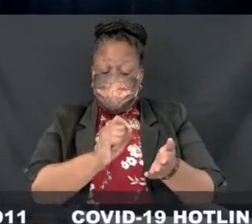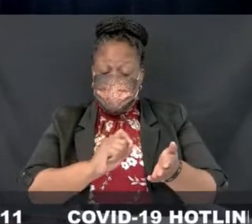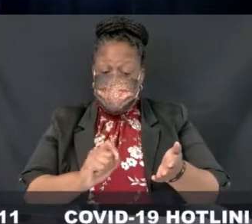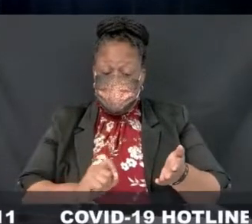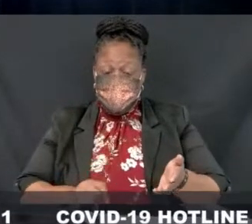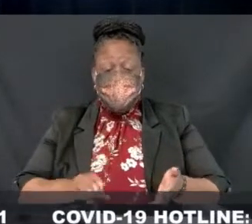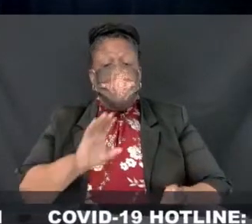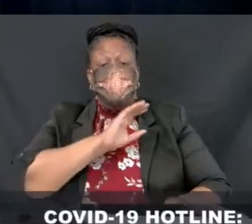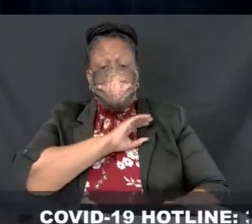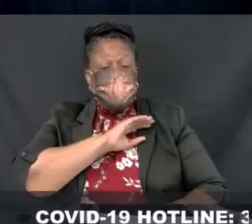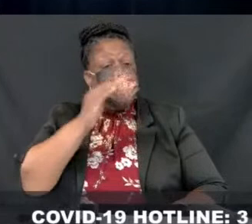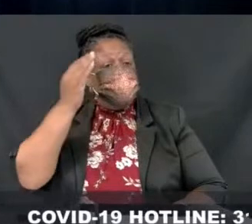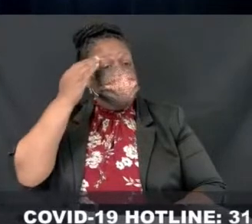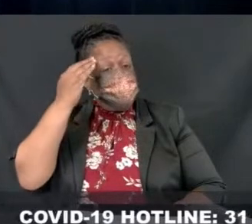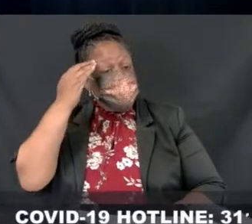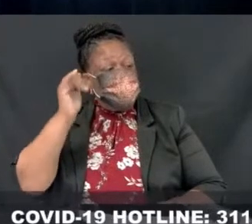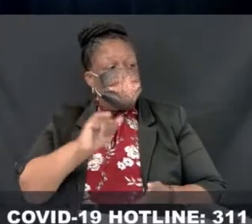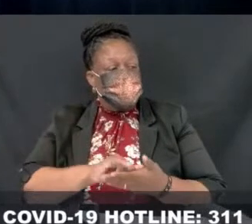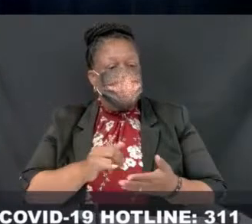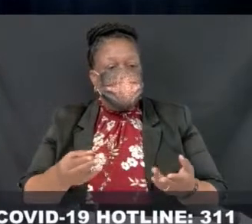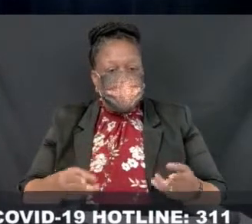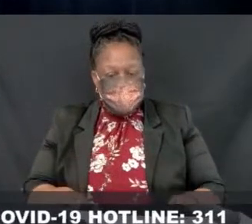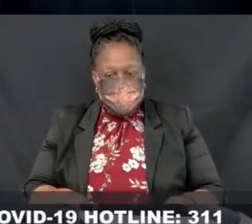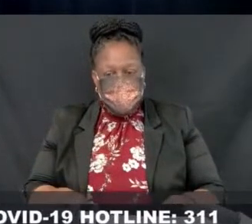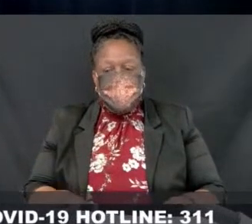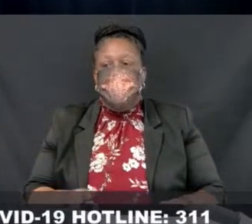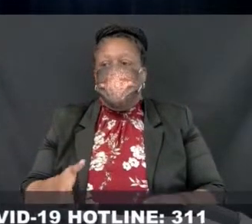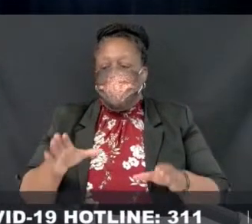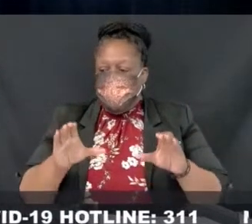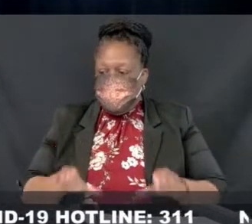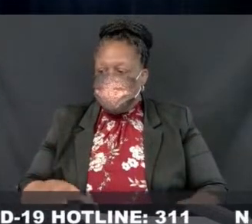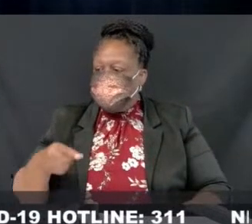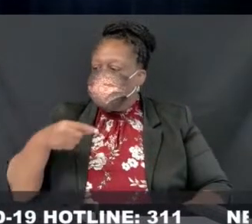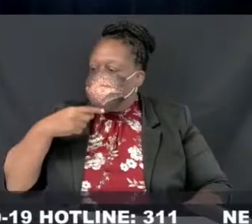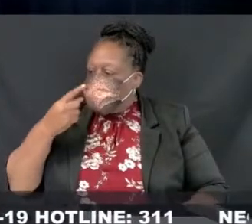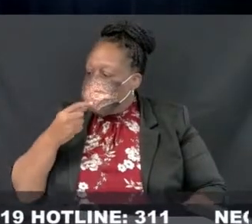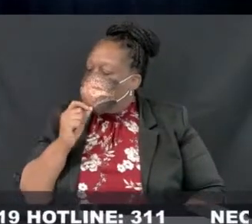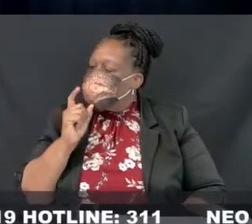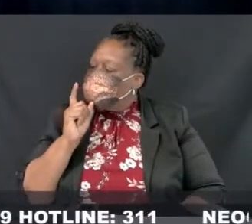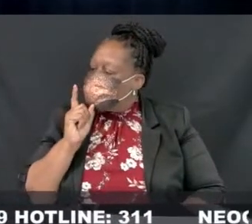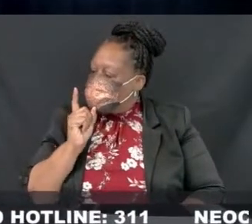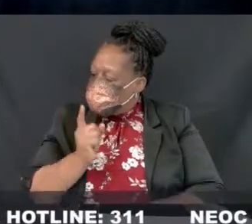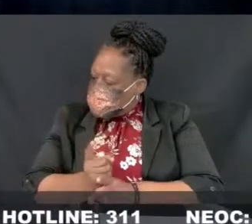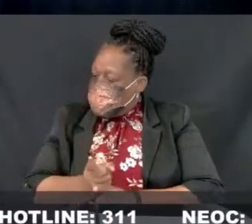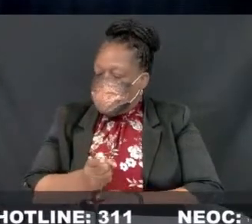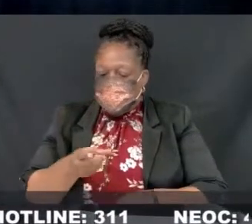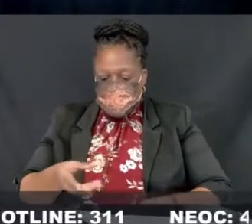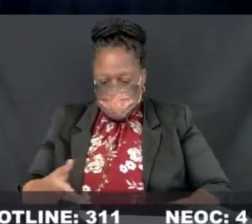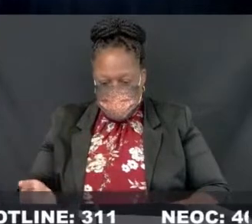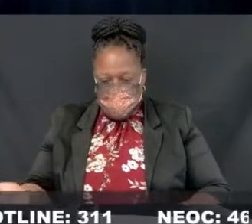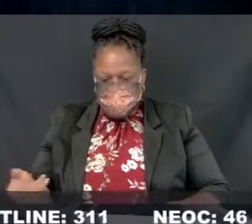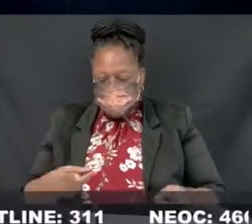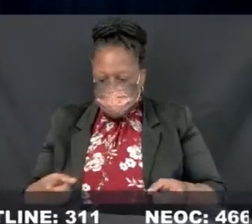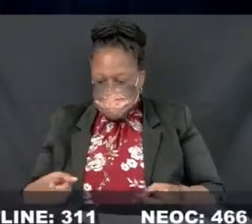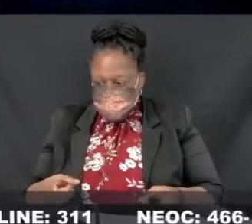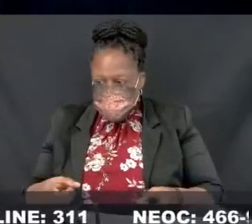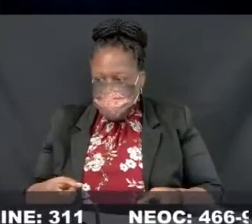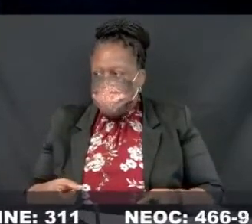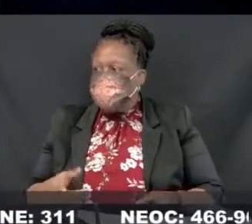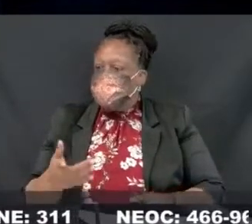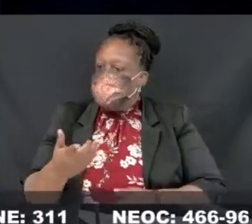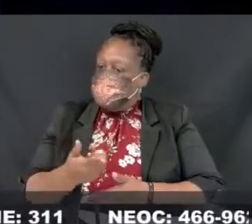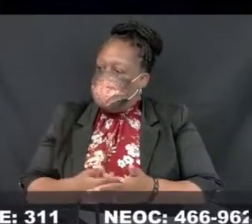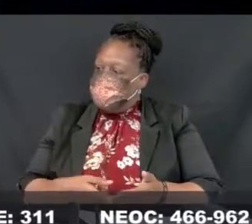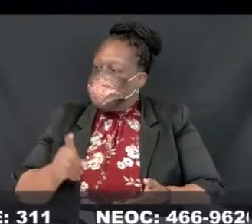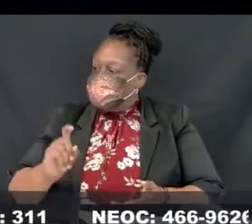of these activities and can advise on safety and act and allocate appropriate security